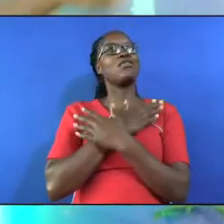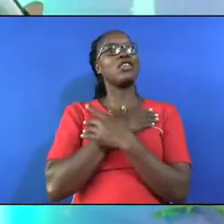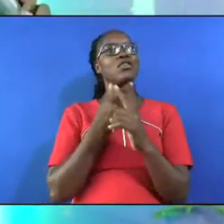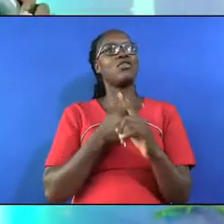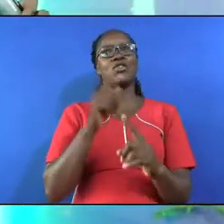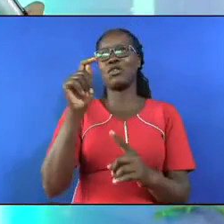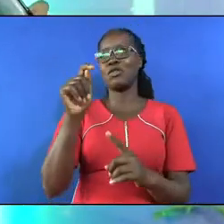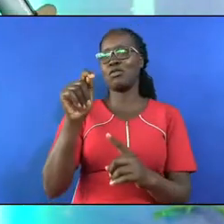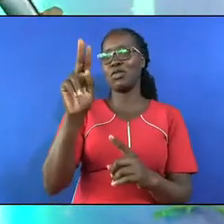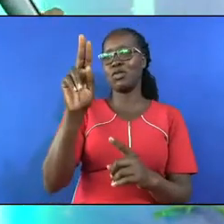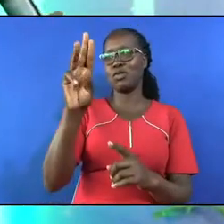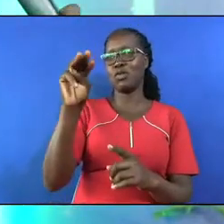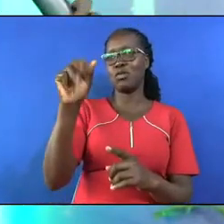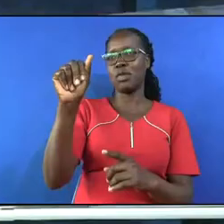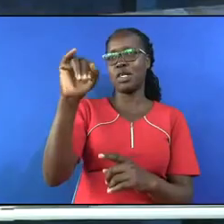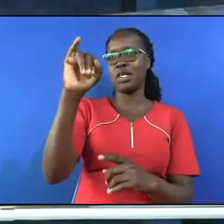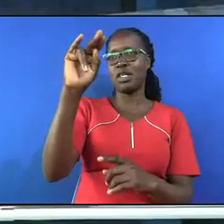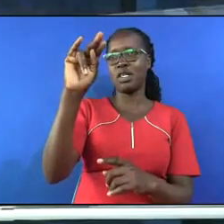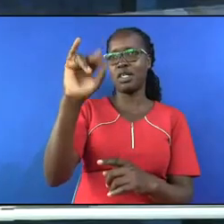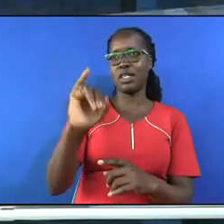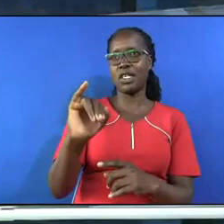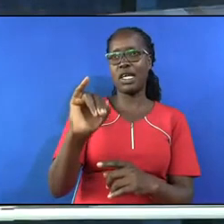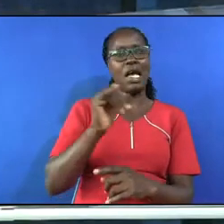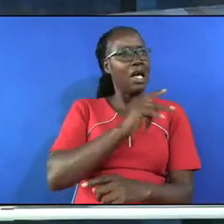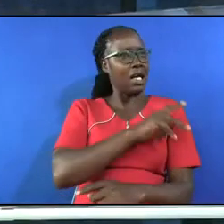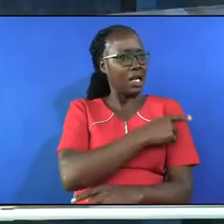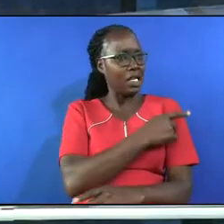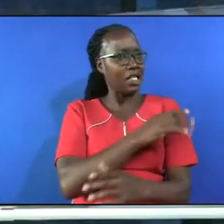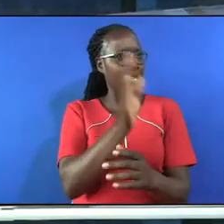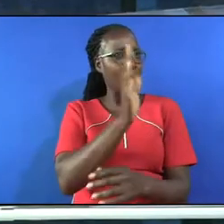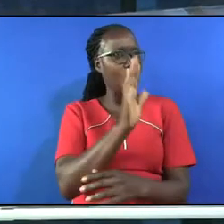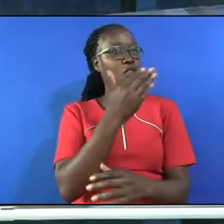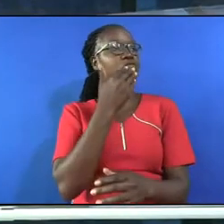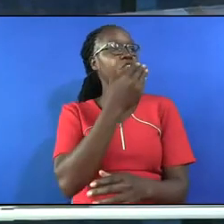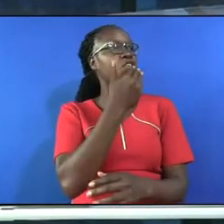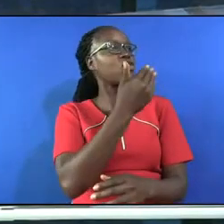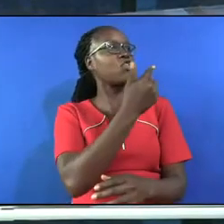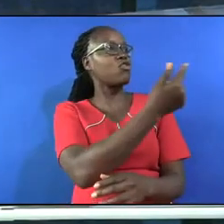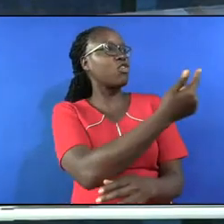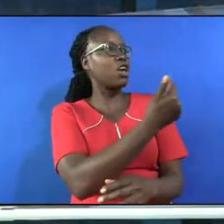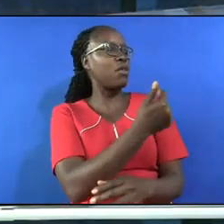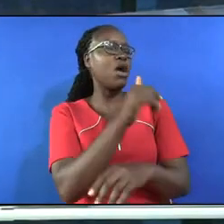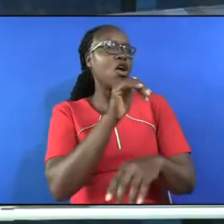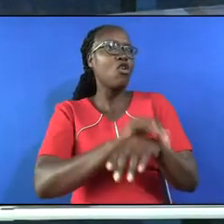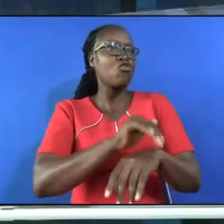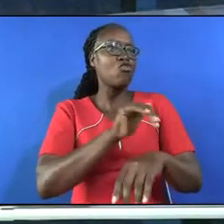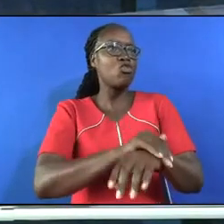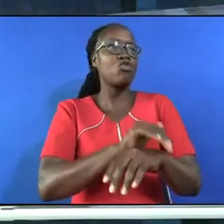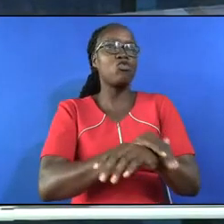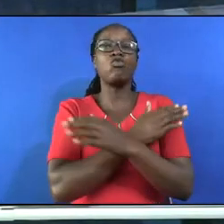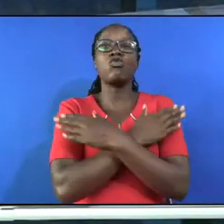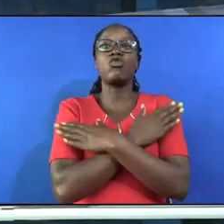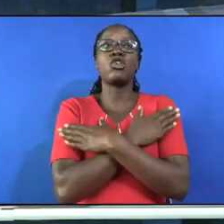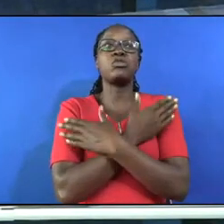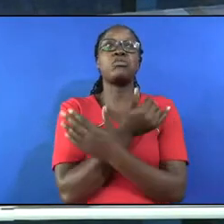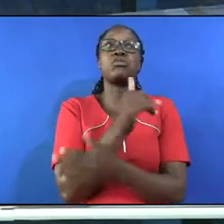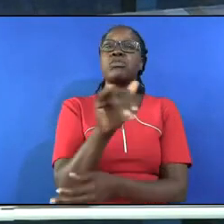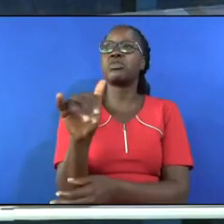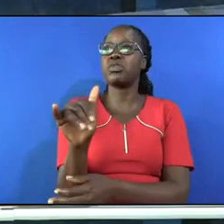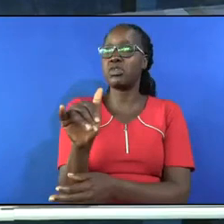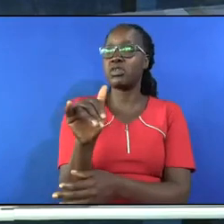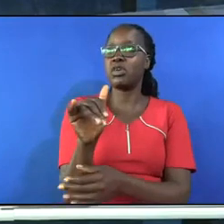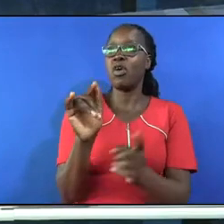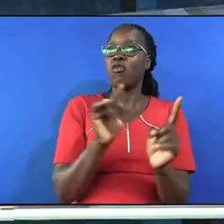Tumaini. Kindly wave. Amen. Thank you so much for coming. They are my good friends, and for those who have